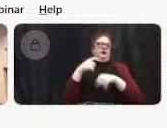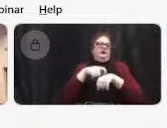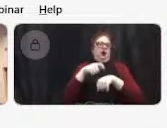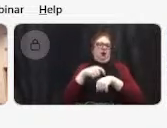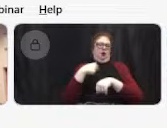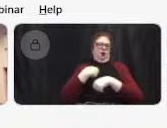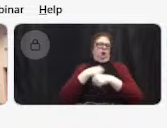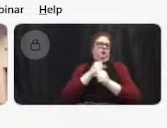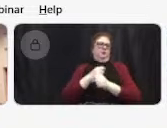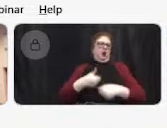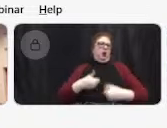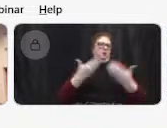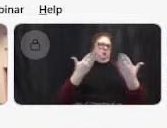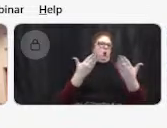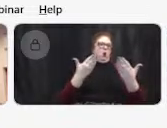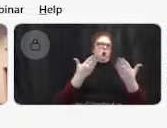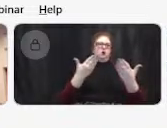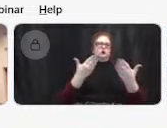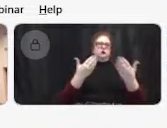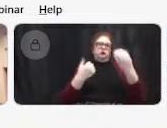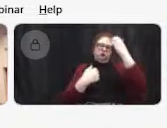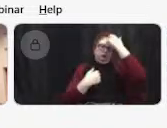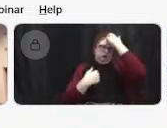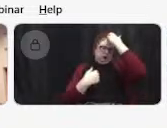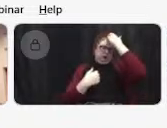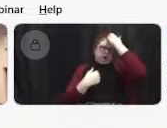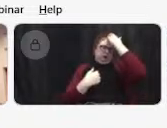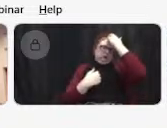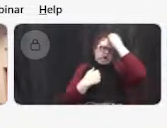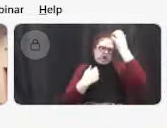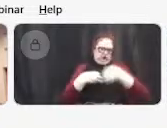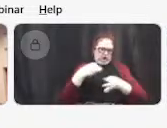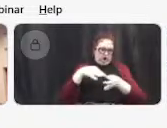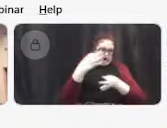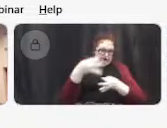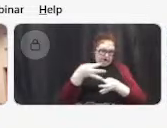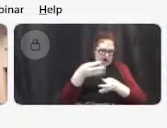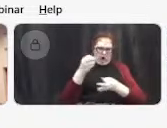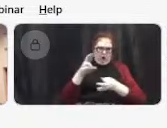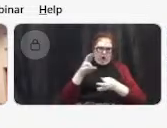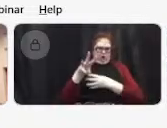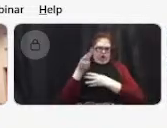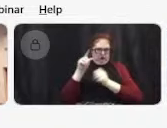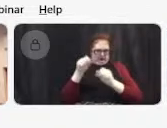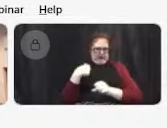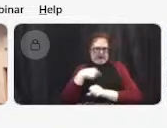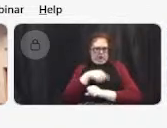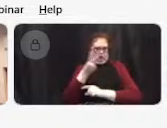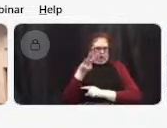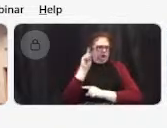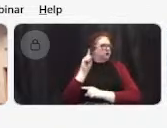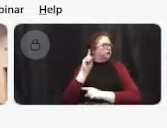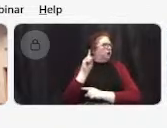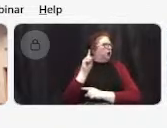to defer it, or actually have to be withdrawn, right? Can we withdraw without prejudice?